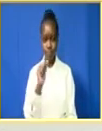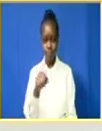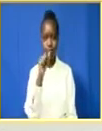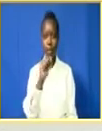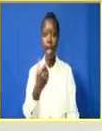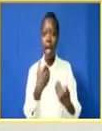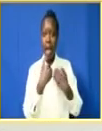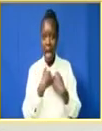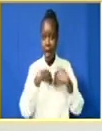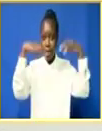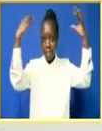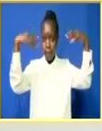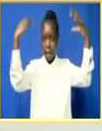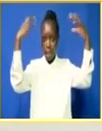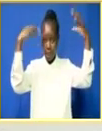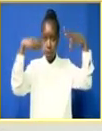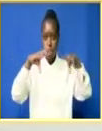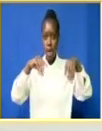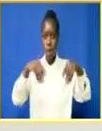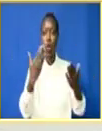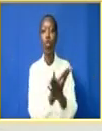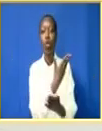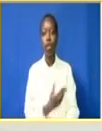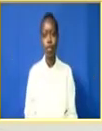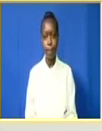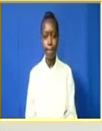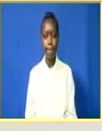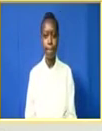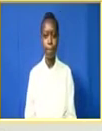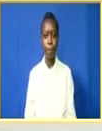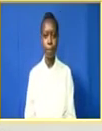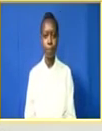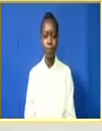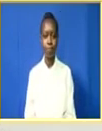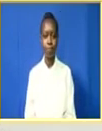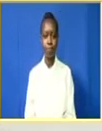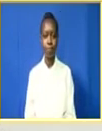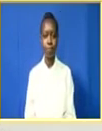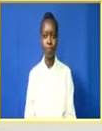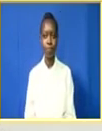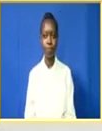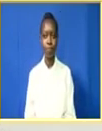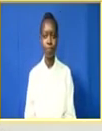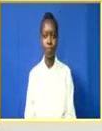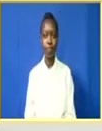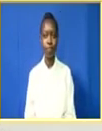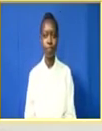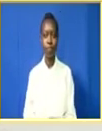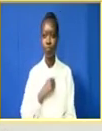We have splash erosion. Splash erosion. Uh-oh.